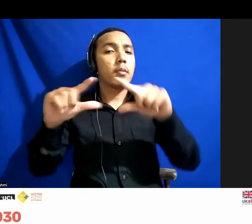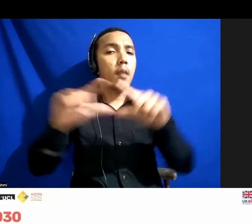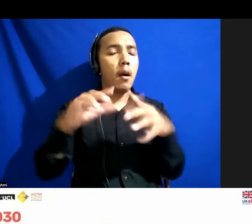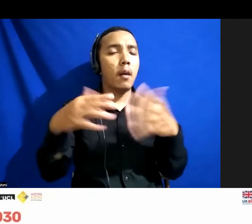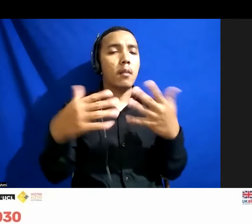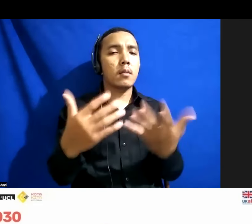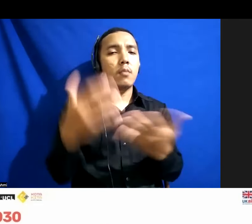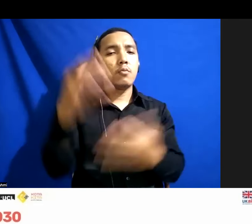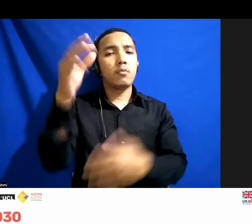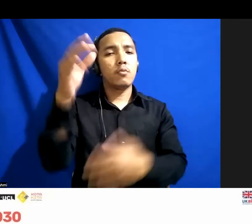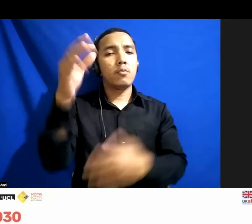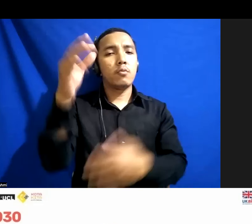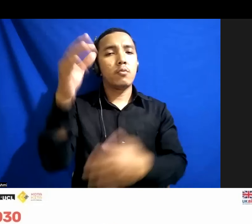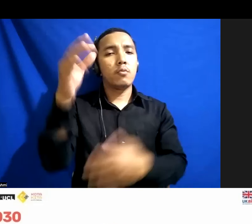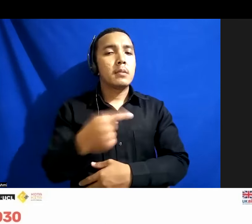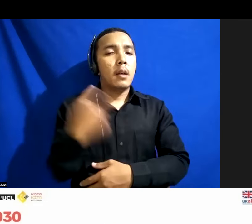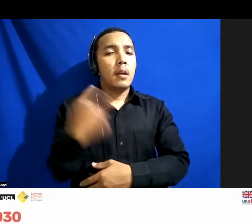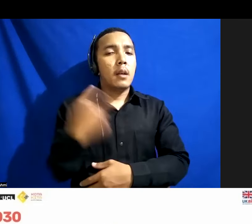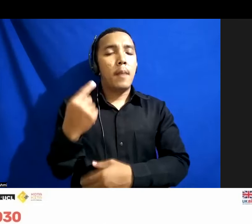in Banjarmasin